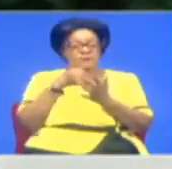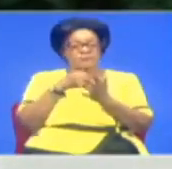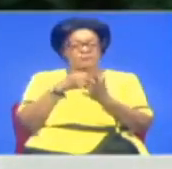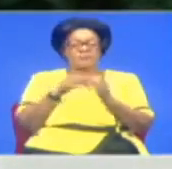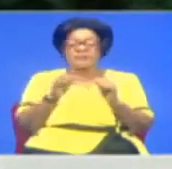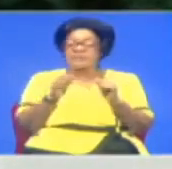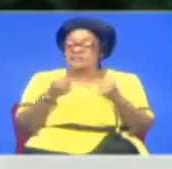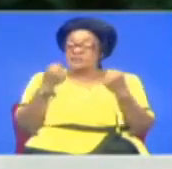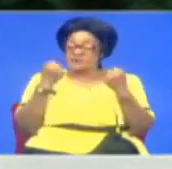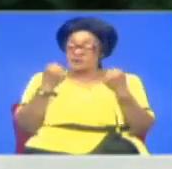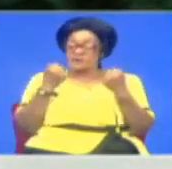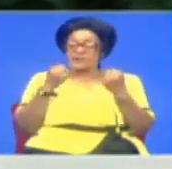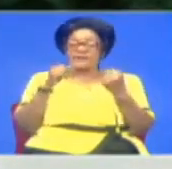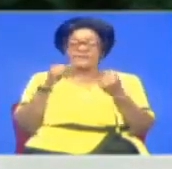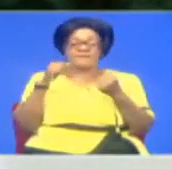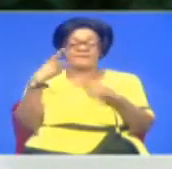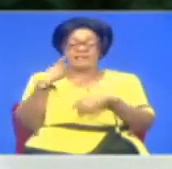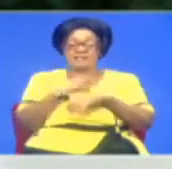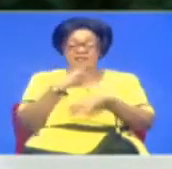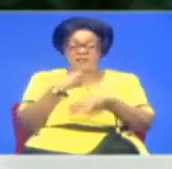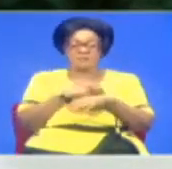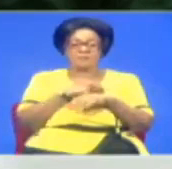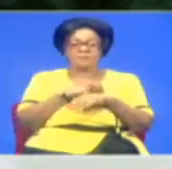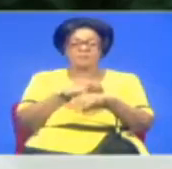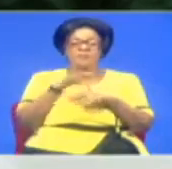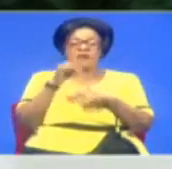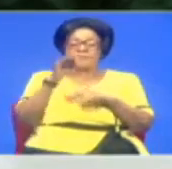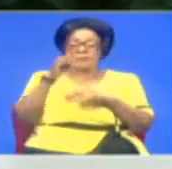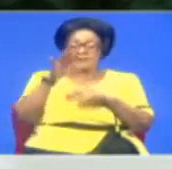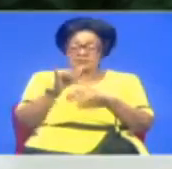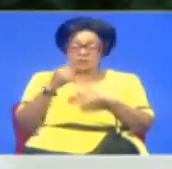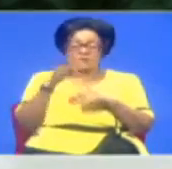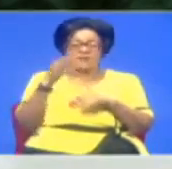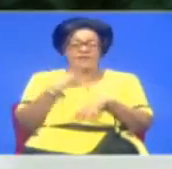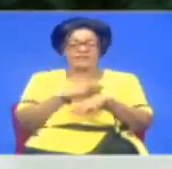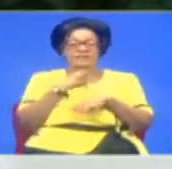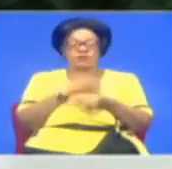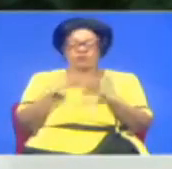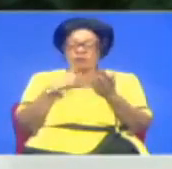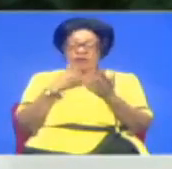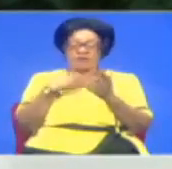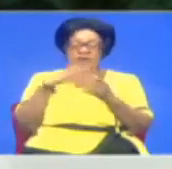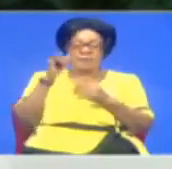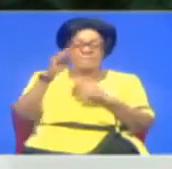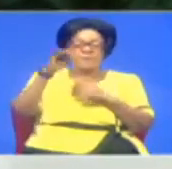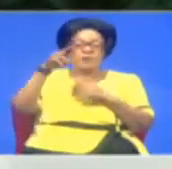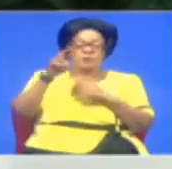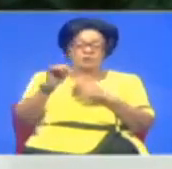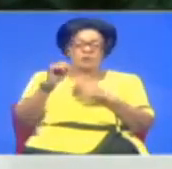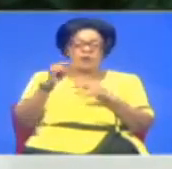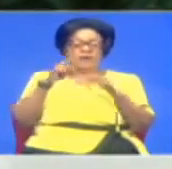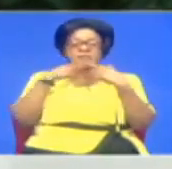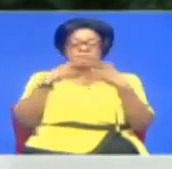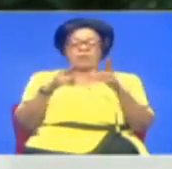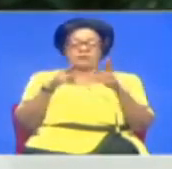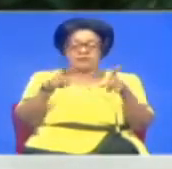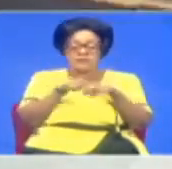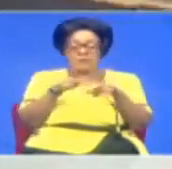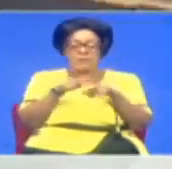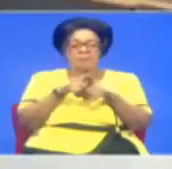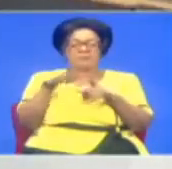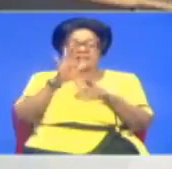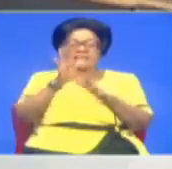vaccine, its immunogenicity or the ability of the vaccine to trigger an immune response, and of course its